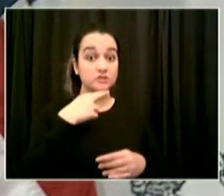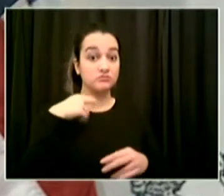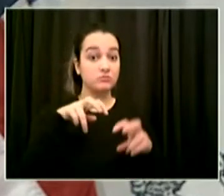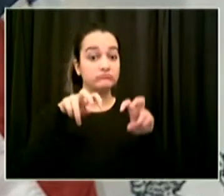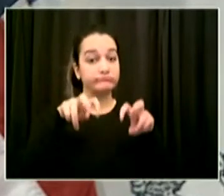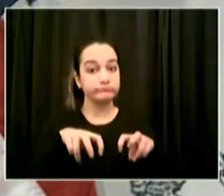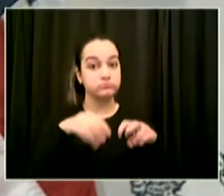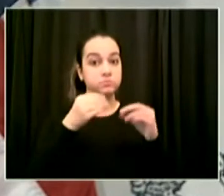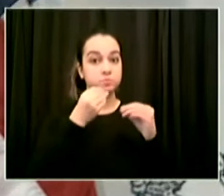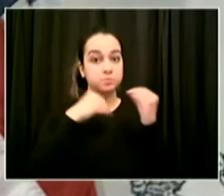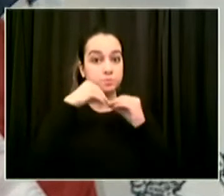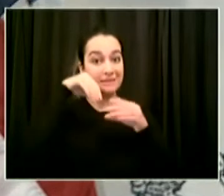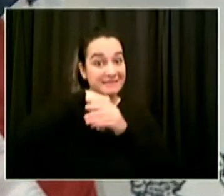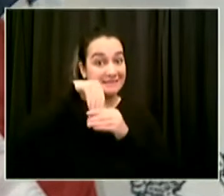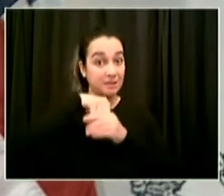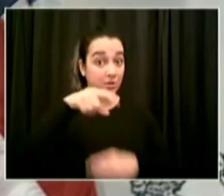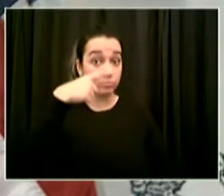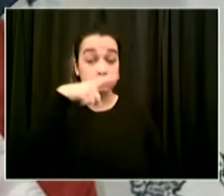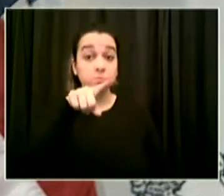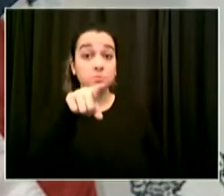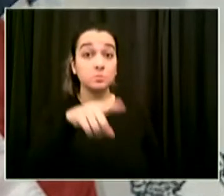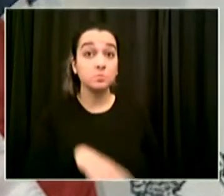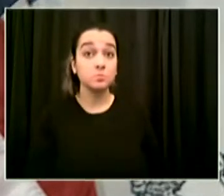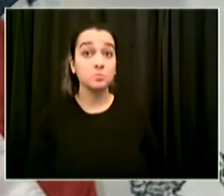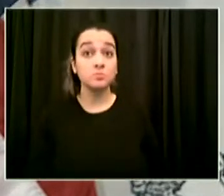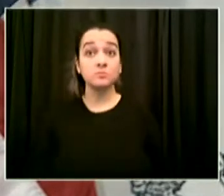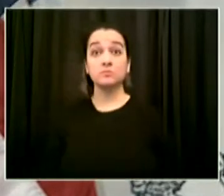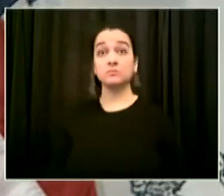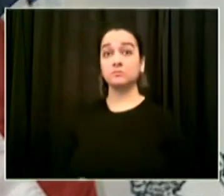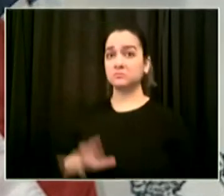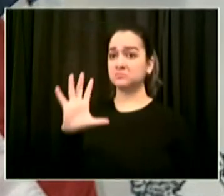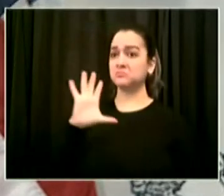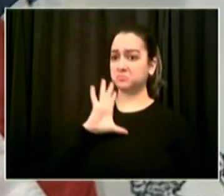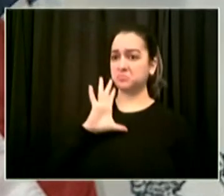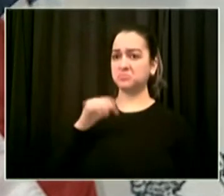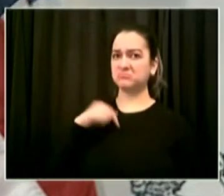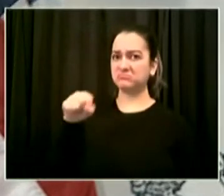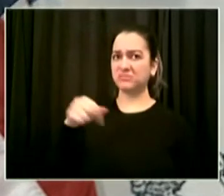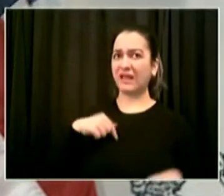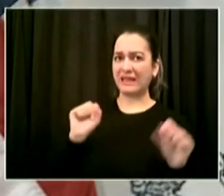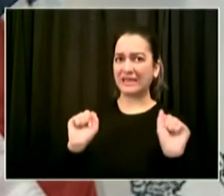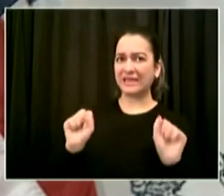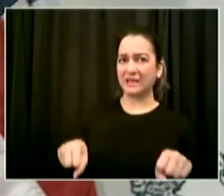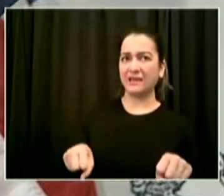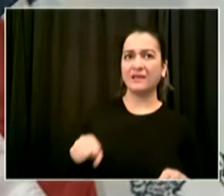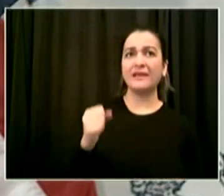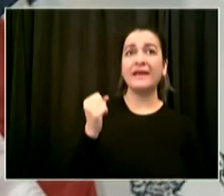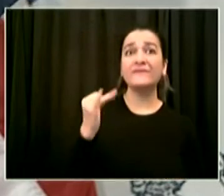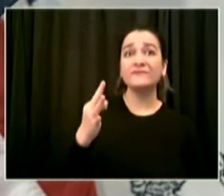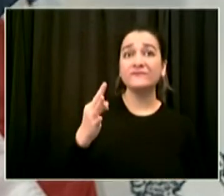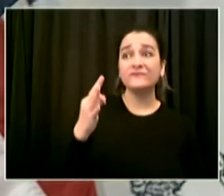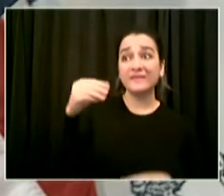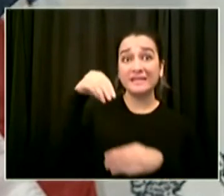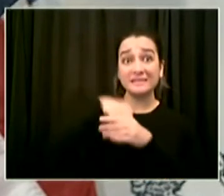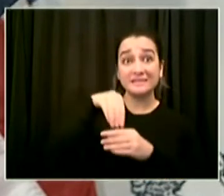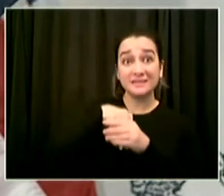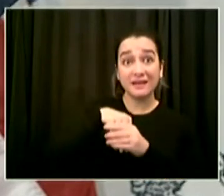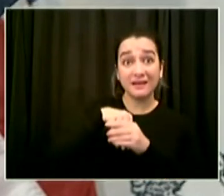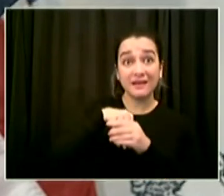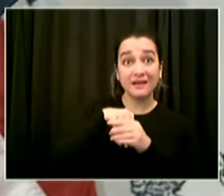is brought back, I'm certain the state will do it with careful restrictions, and our health department,